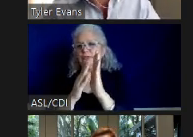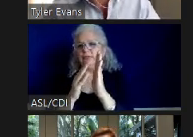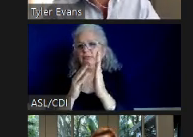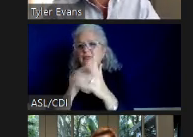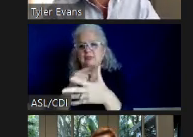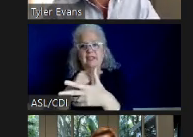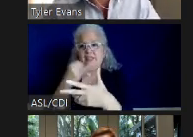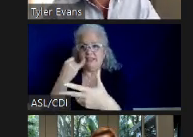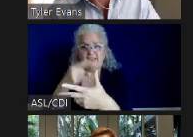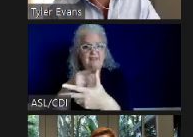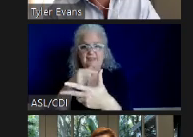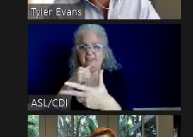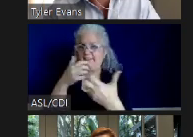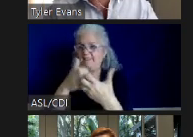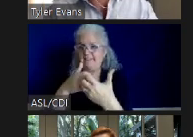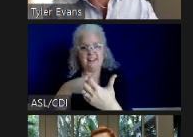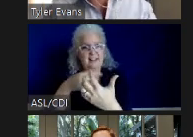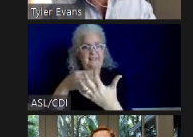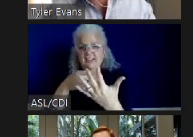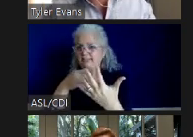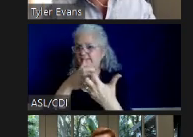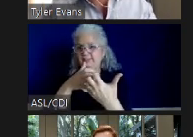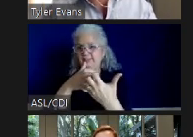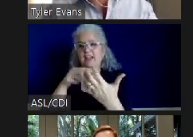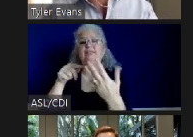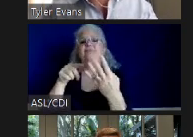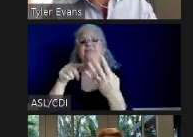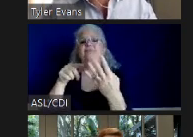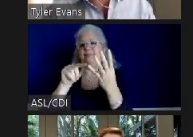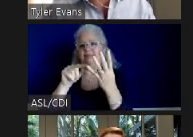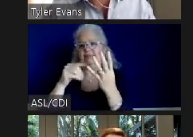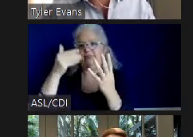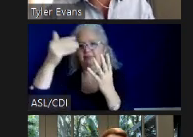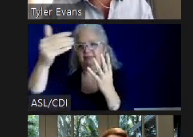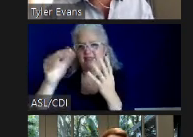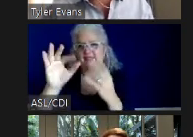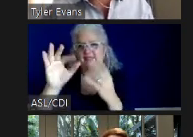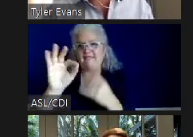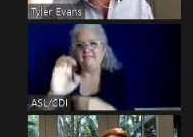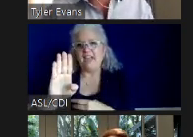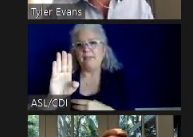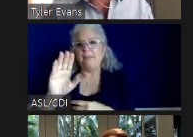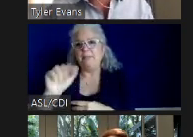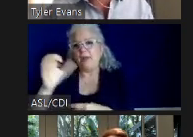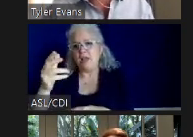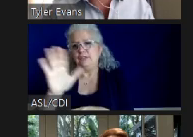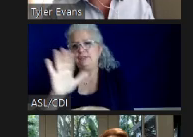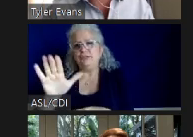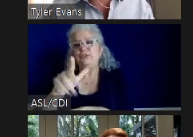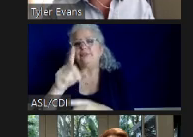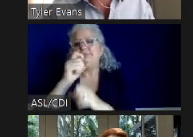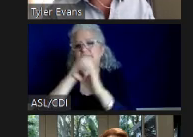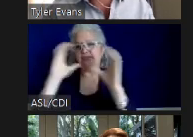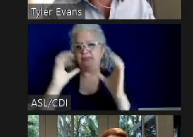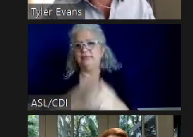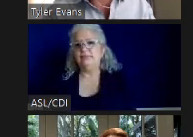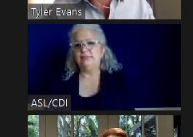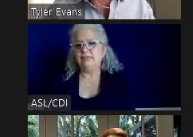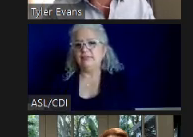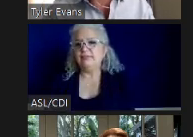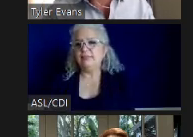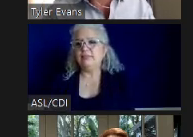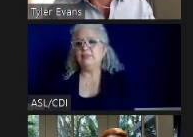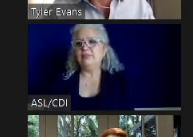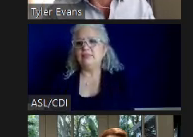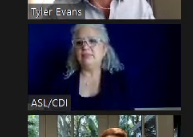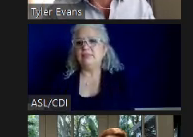further out in terms of when you might be vaccinated. So here I see the second bullet, individuals 16 to 64 years of age